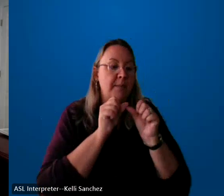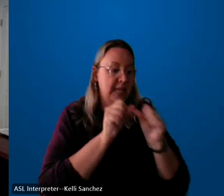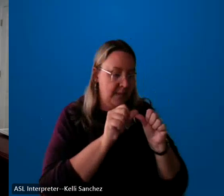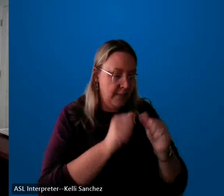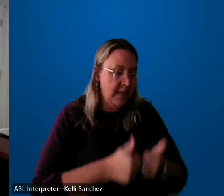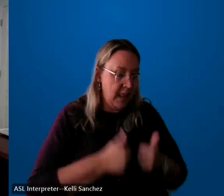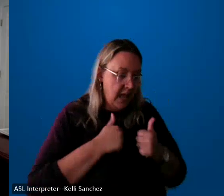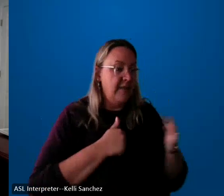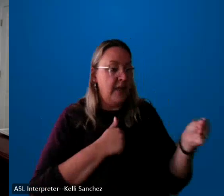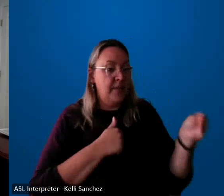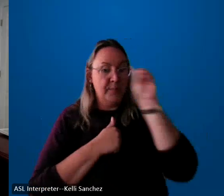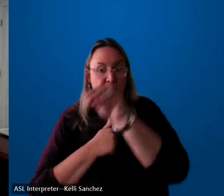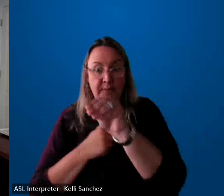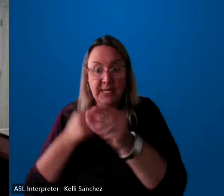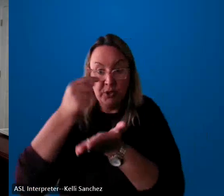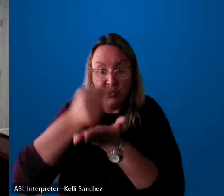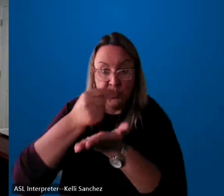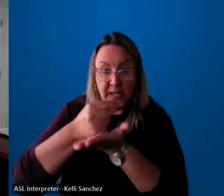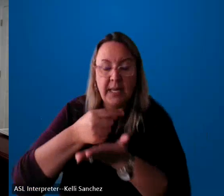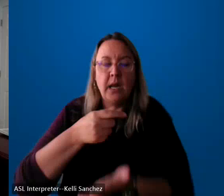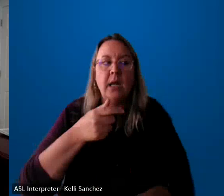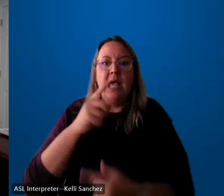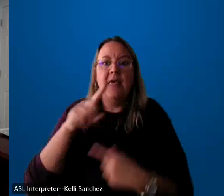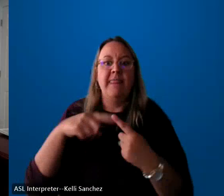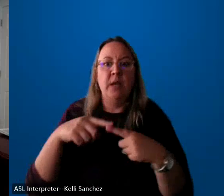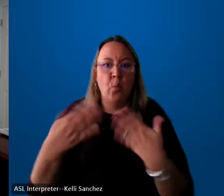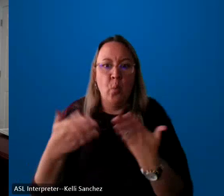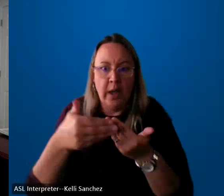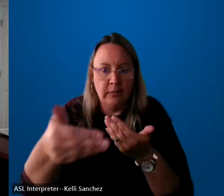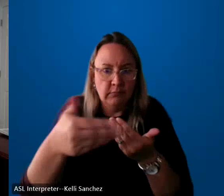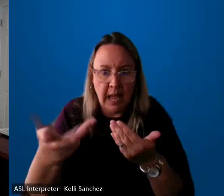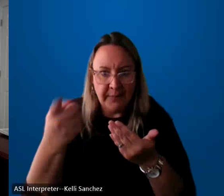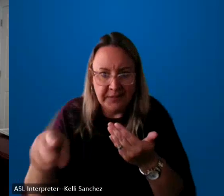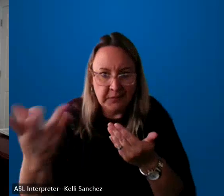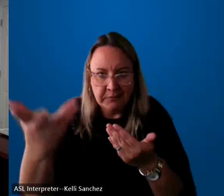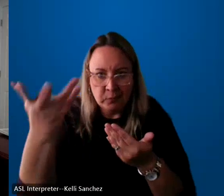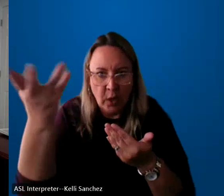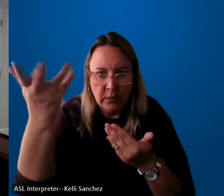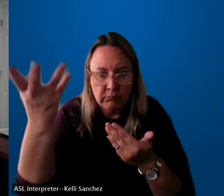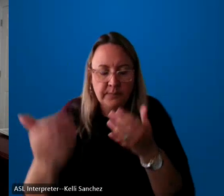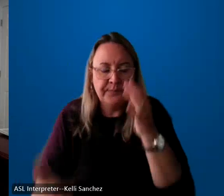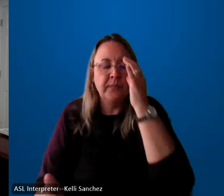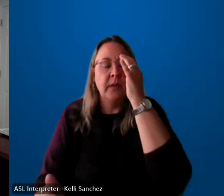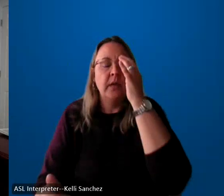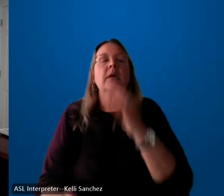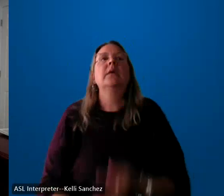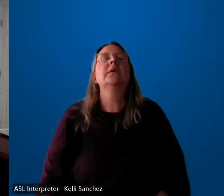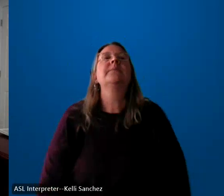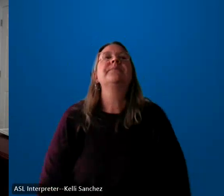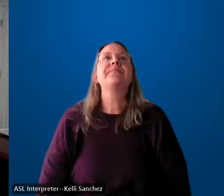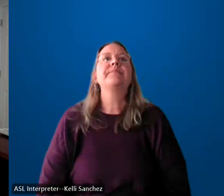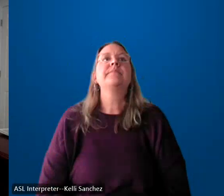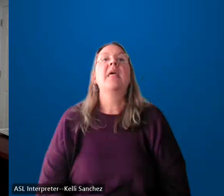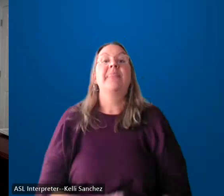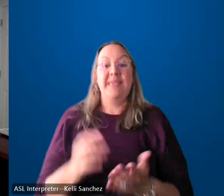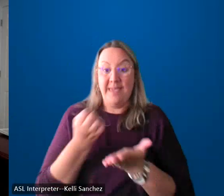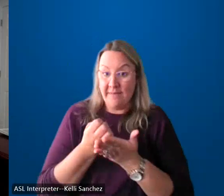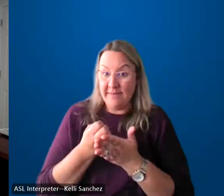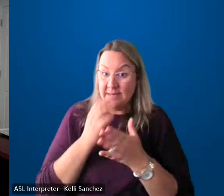to treatment. And then what? Well, we can look at the existing evidence